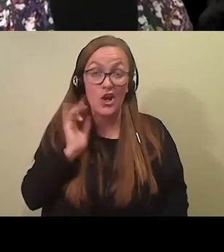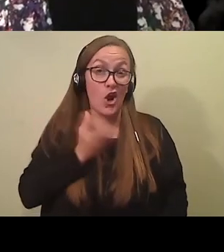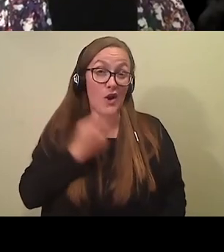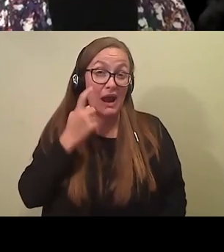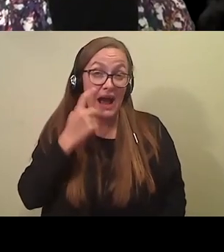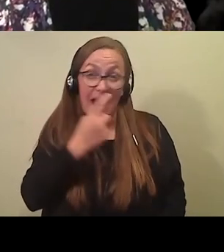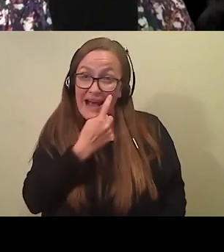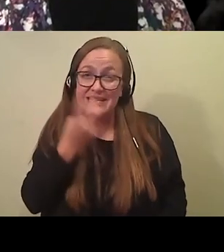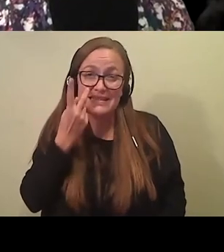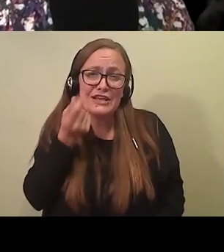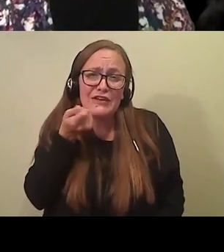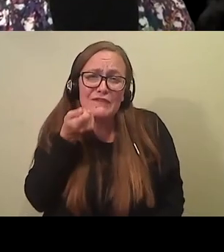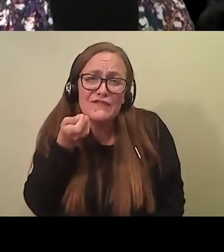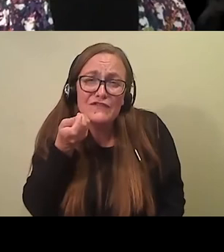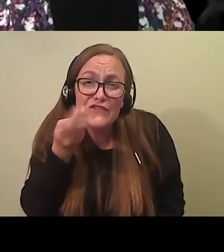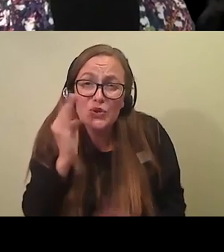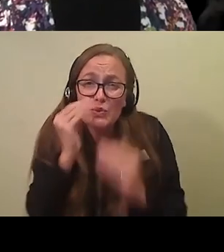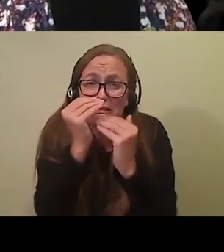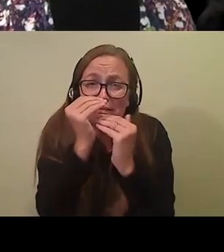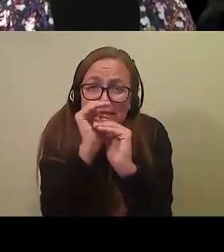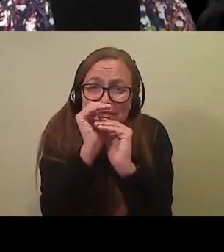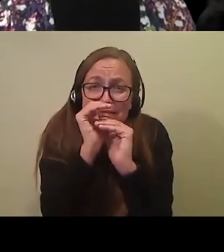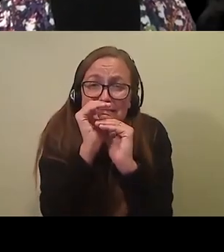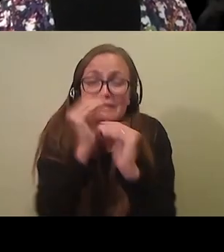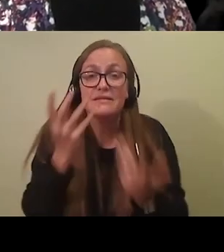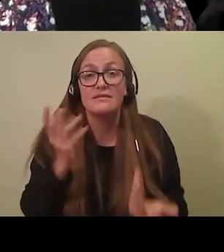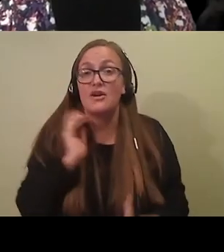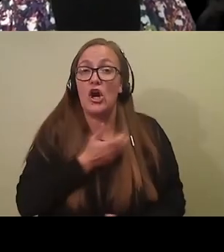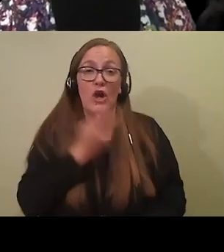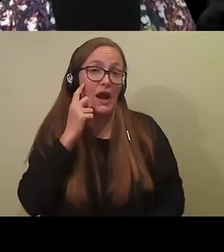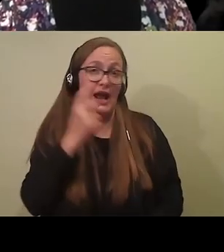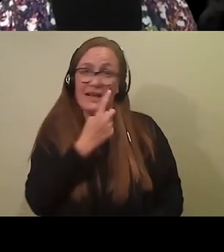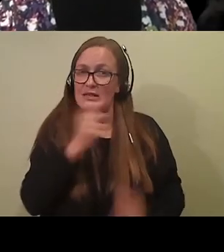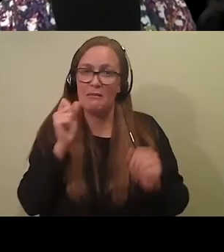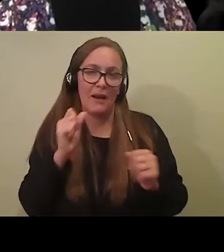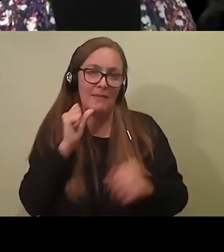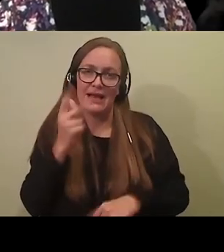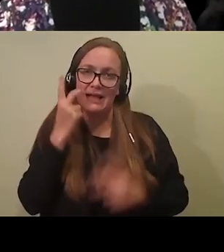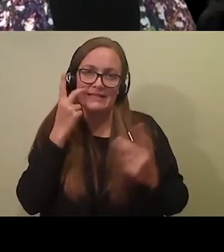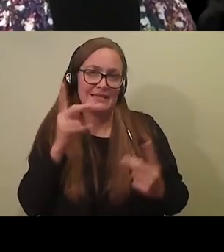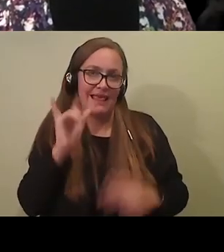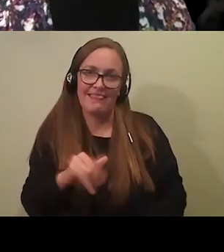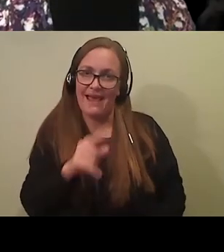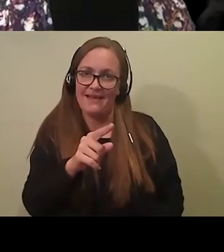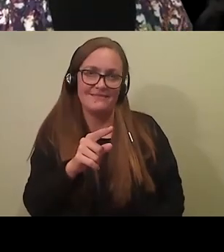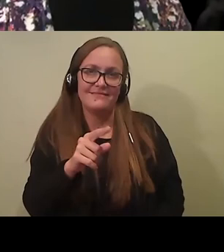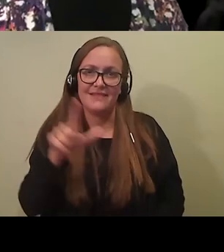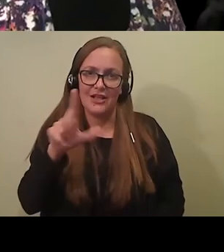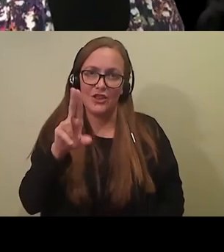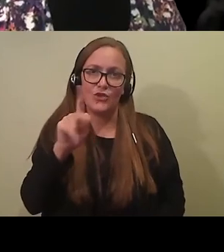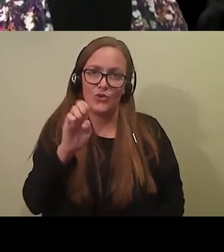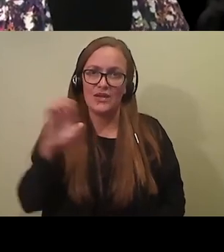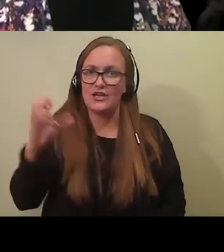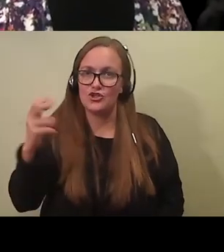of them. What our eyes would see probably wouldn't look as cool as what Luke and Chewie are looking